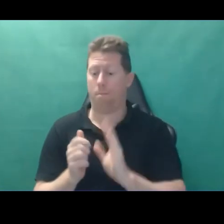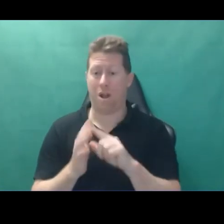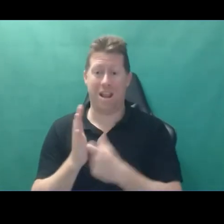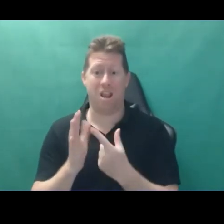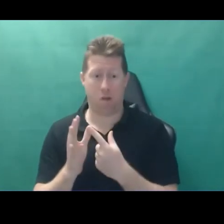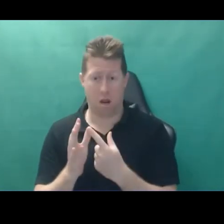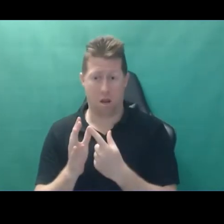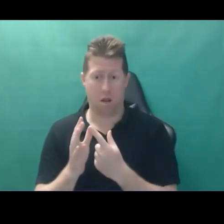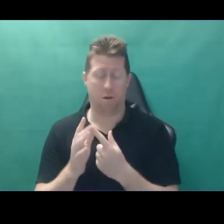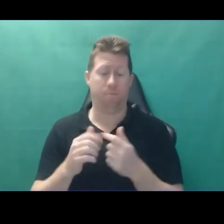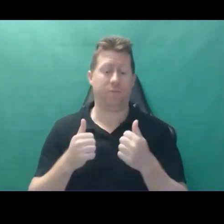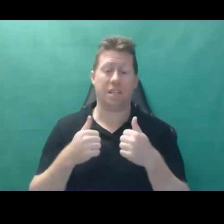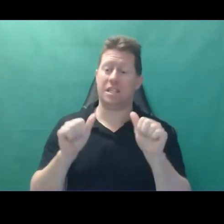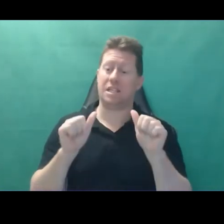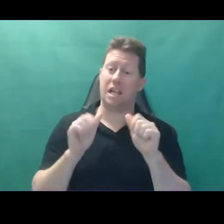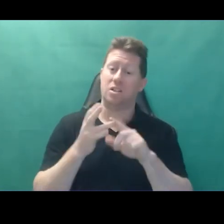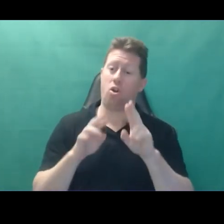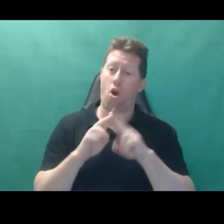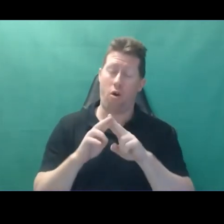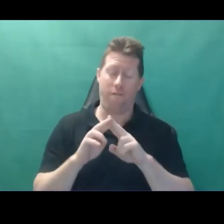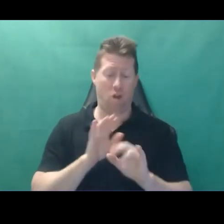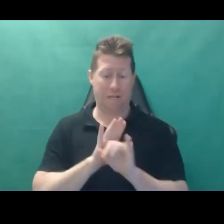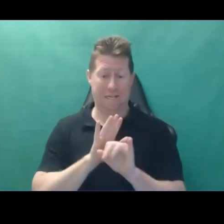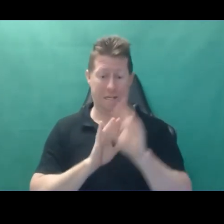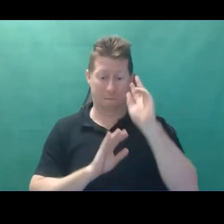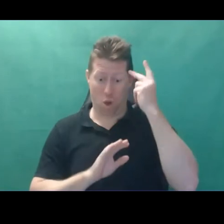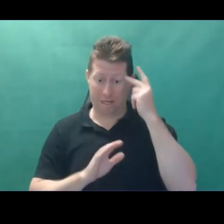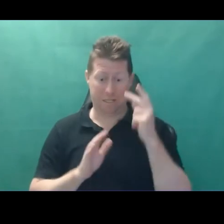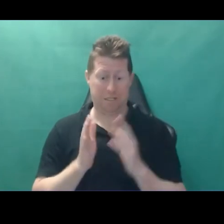of identity politics movements. I hope to put